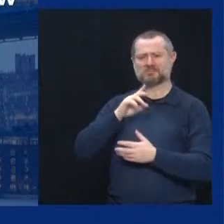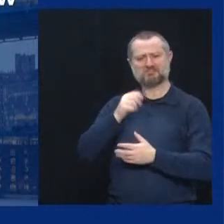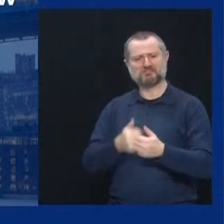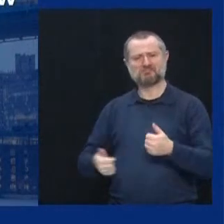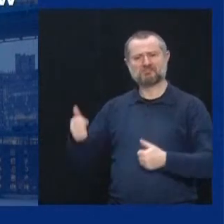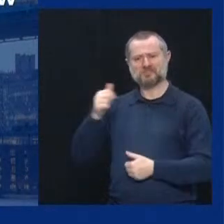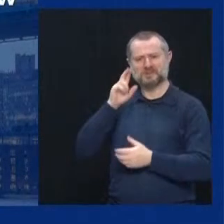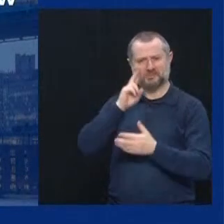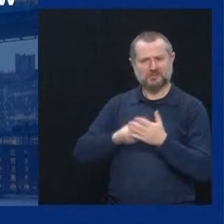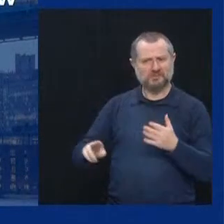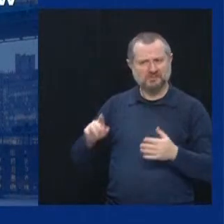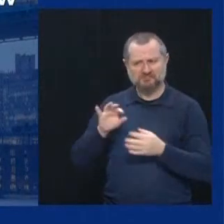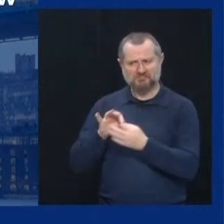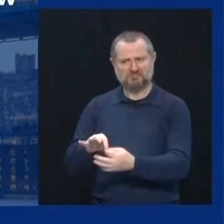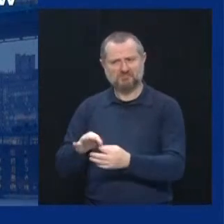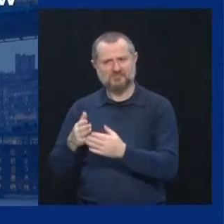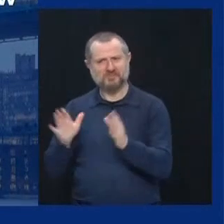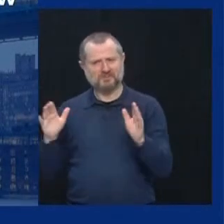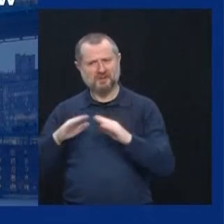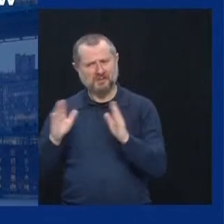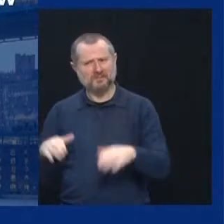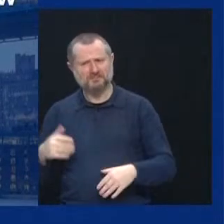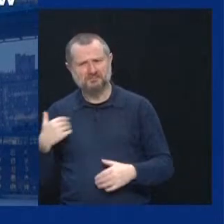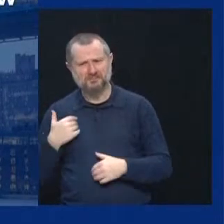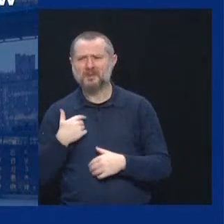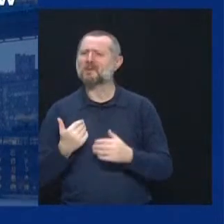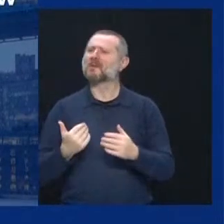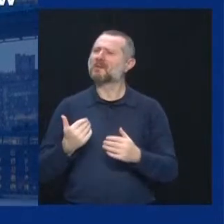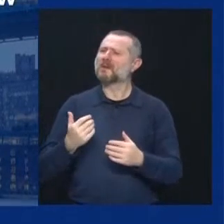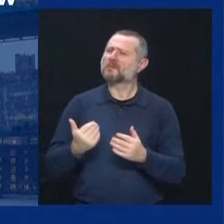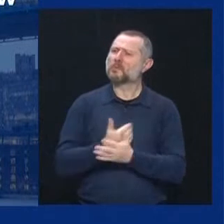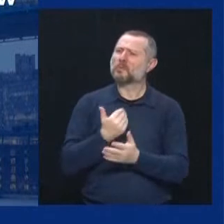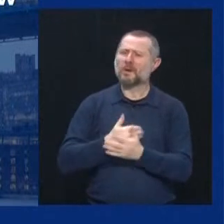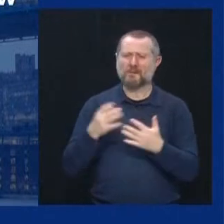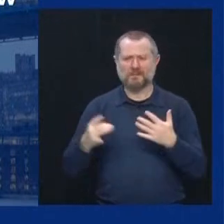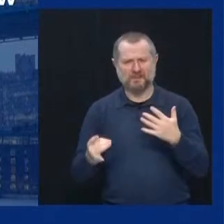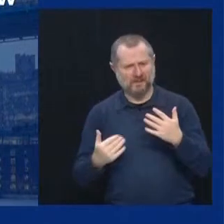are new alternative models.